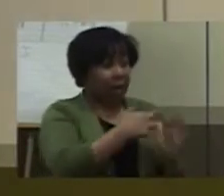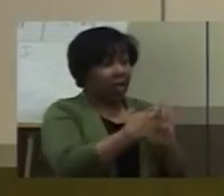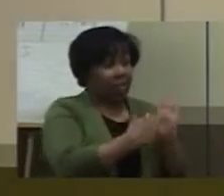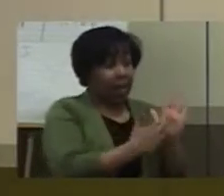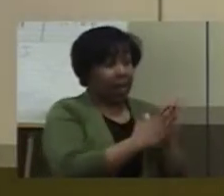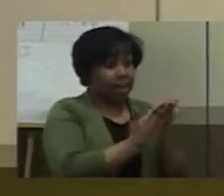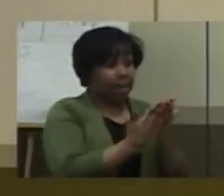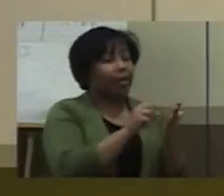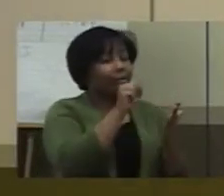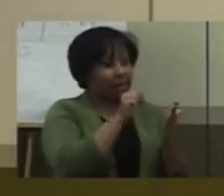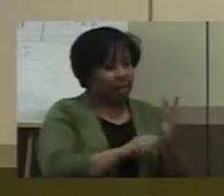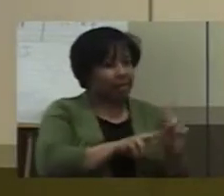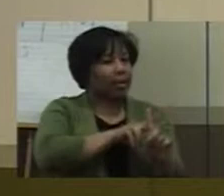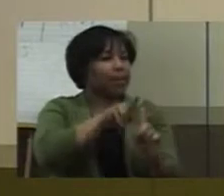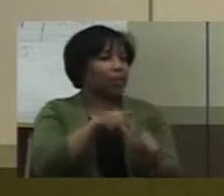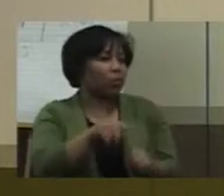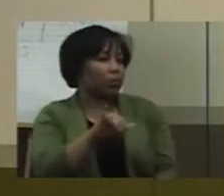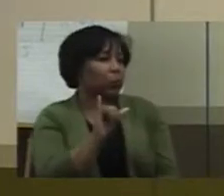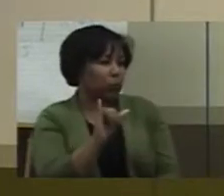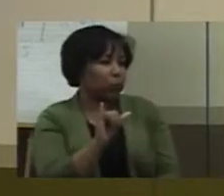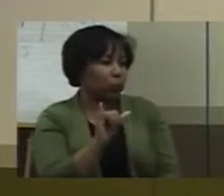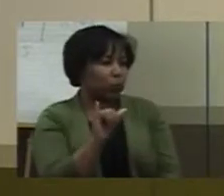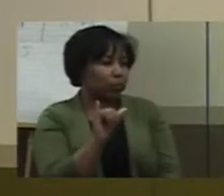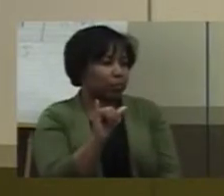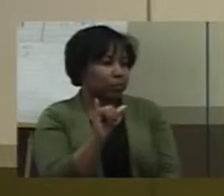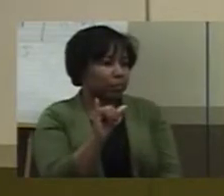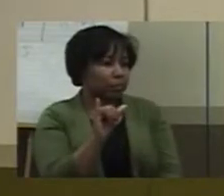then yes, the student can have a detention.